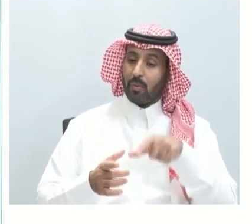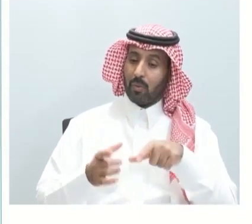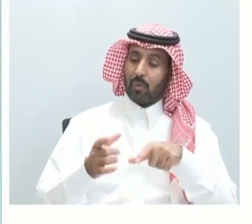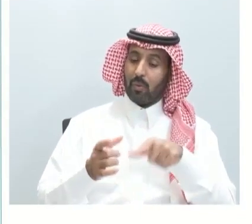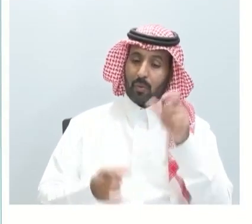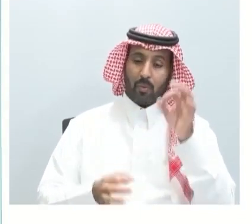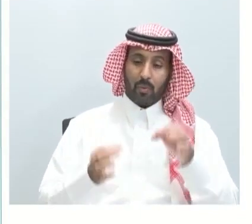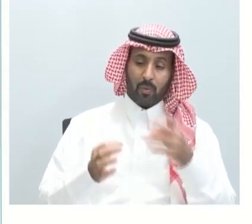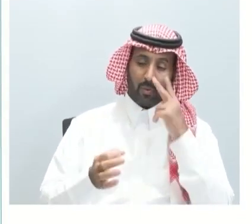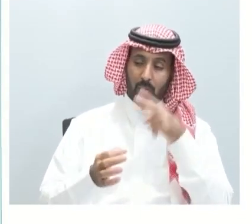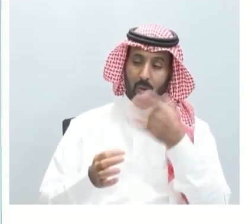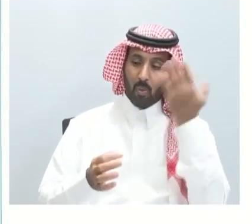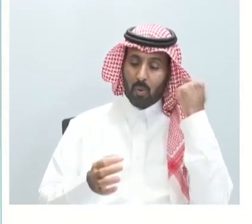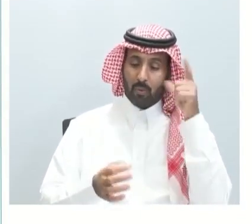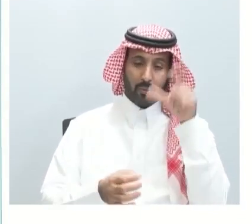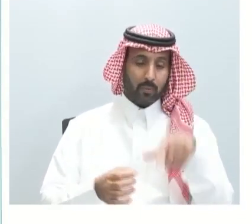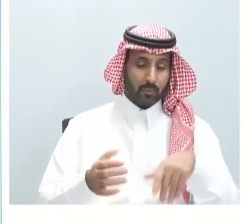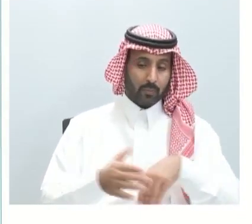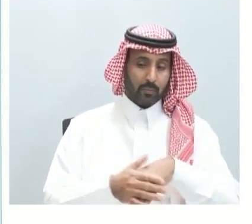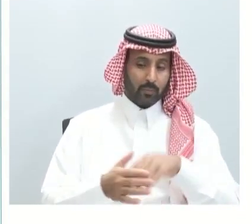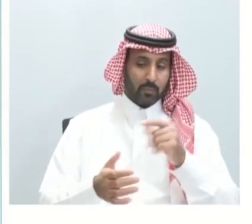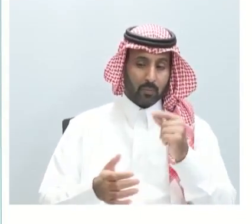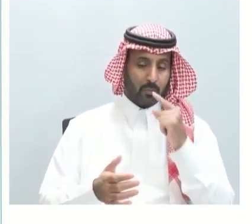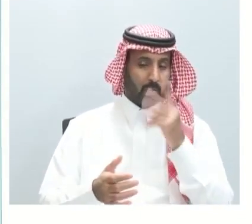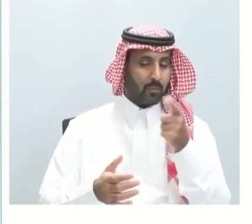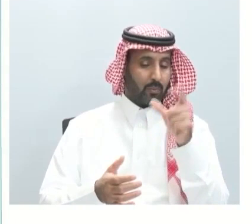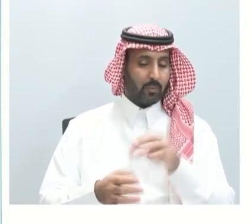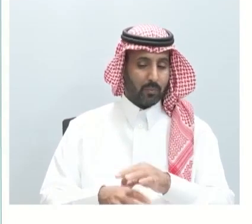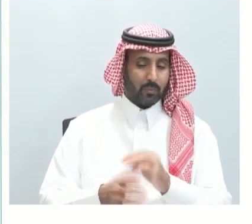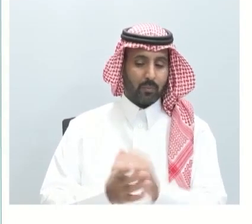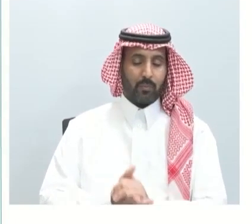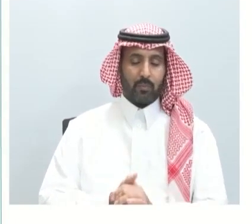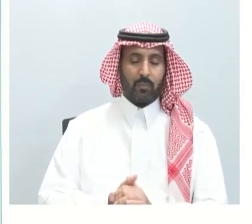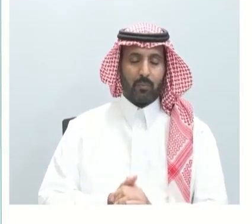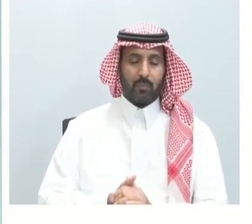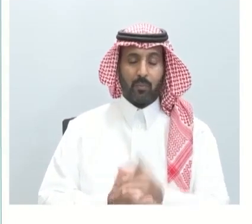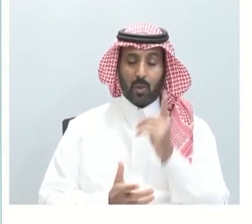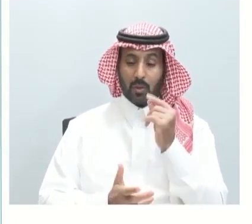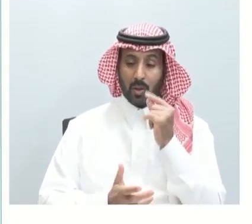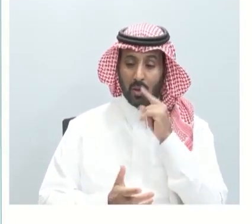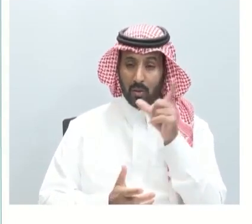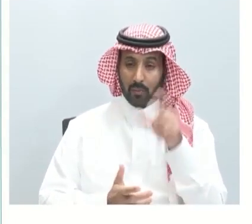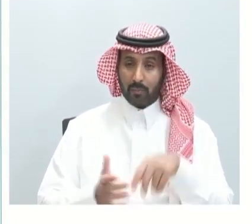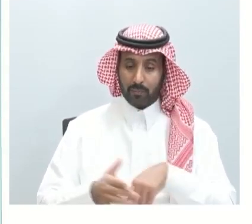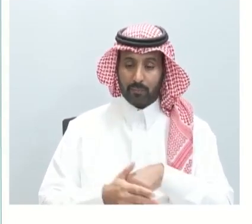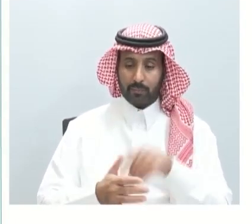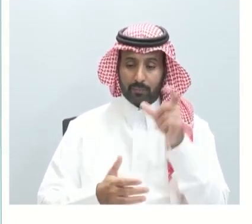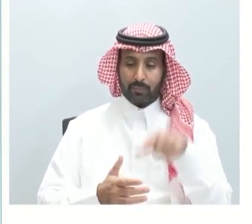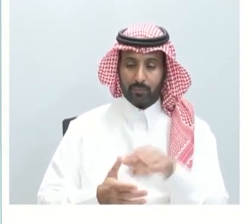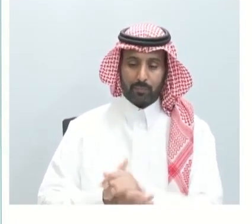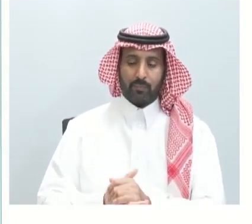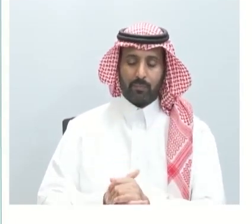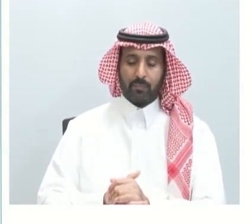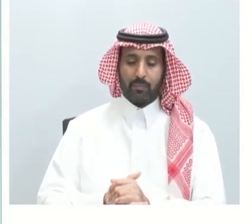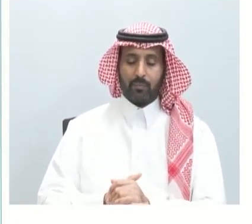football player you've ever seen? So we begin with the superlative, the best, the most exciting, then we write the